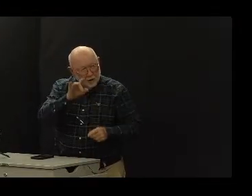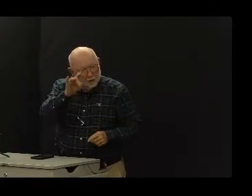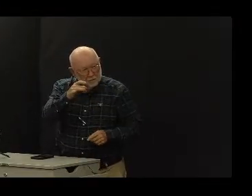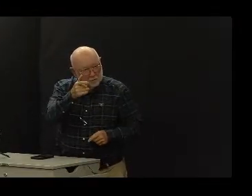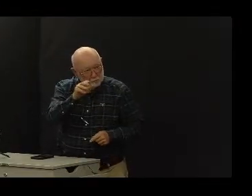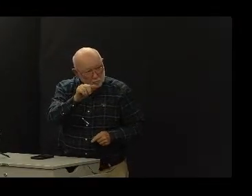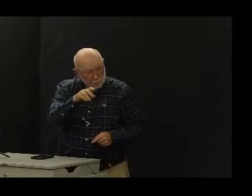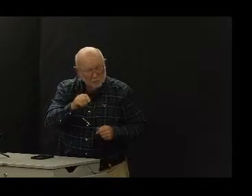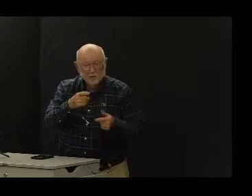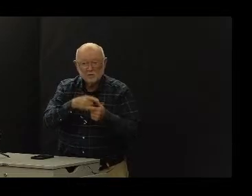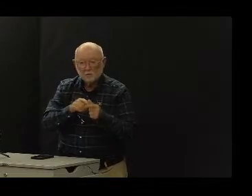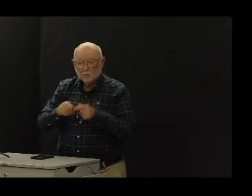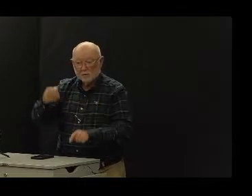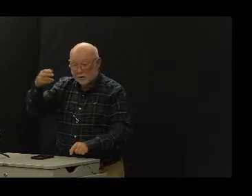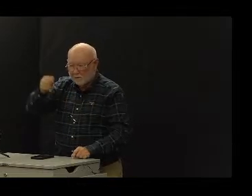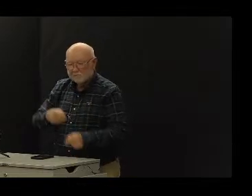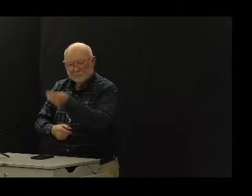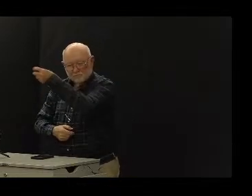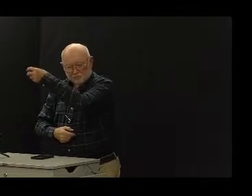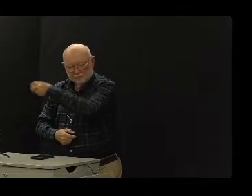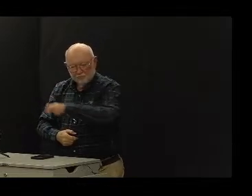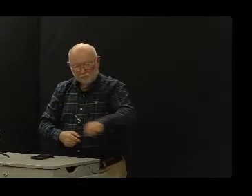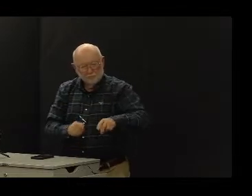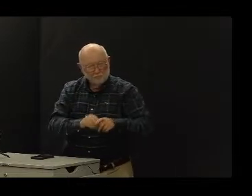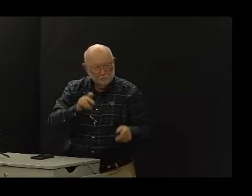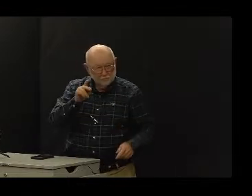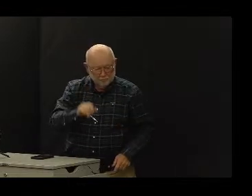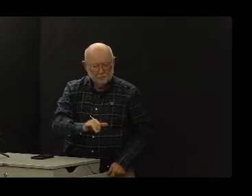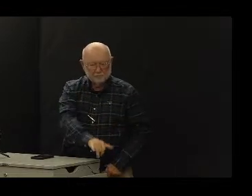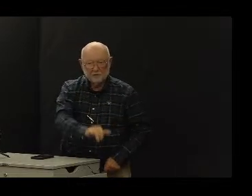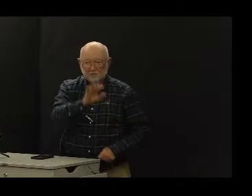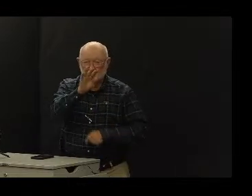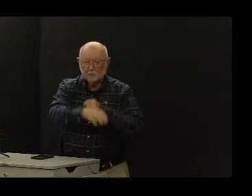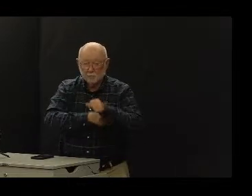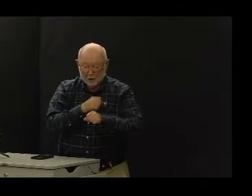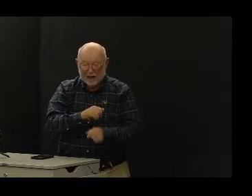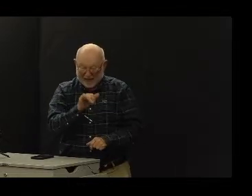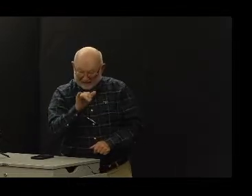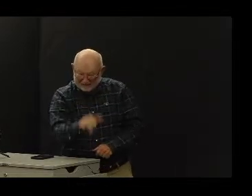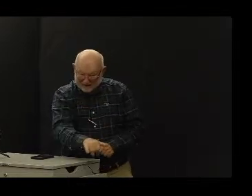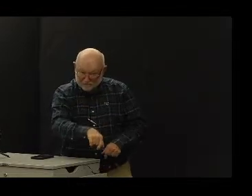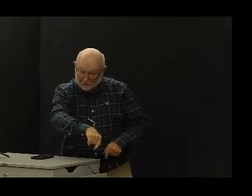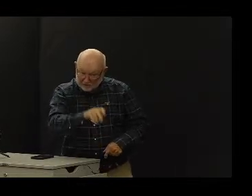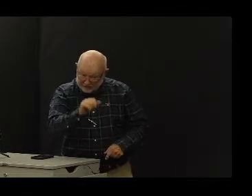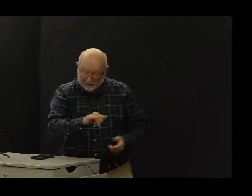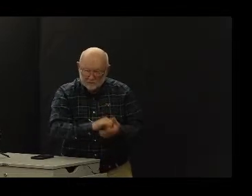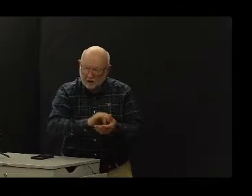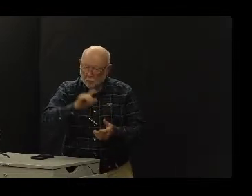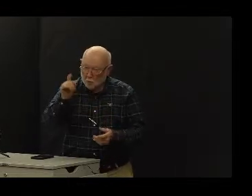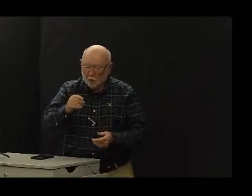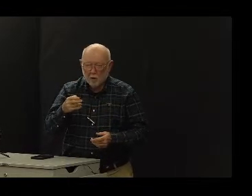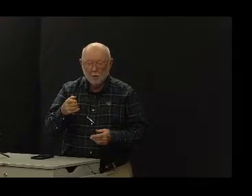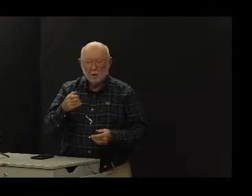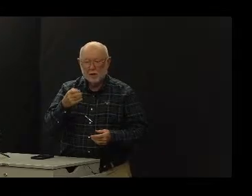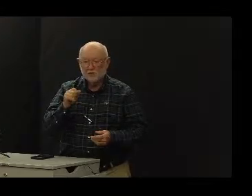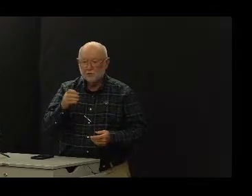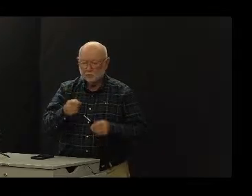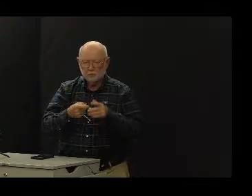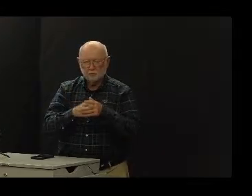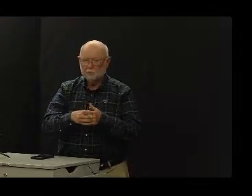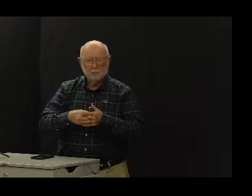public school in Louisville, but she was here up until the 8th grade, and then when she entered high school, that's when she transferred.